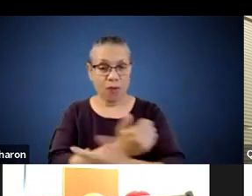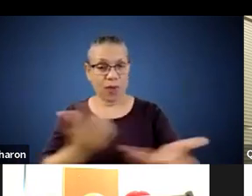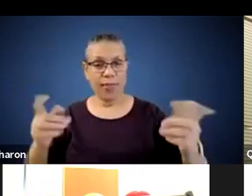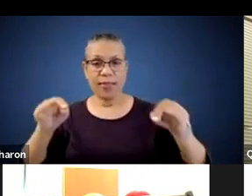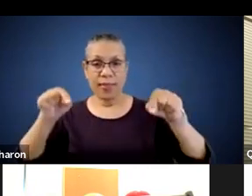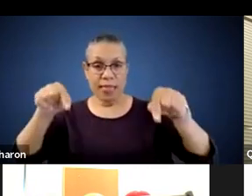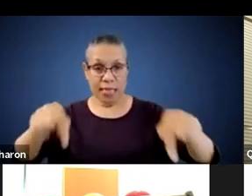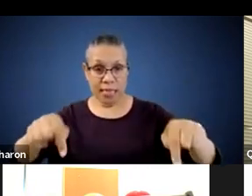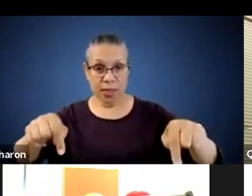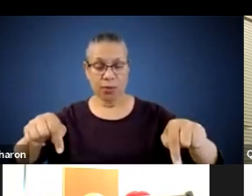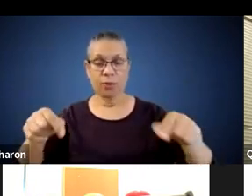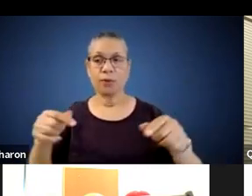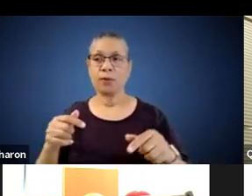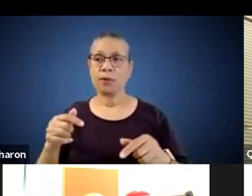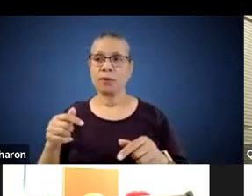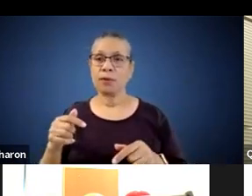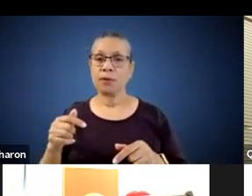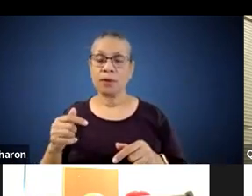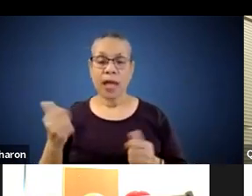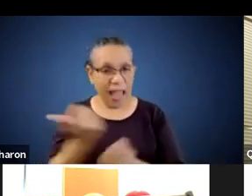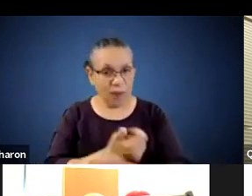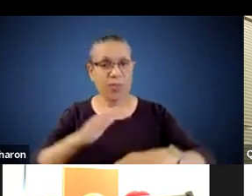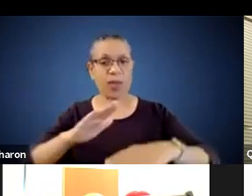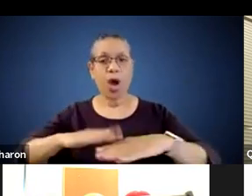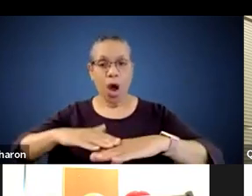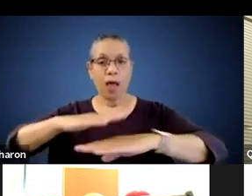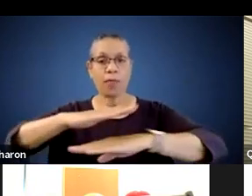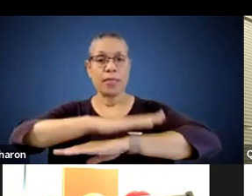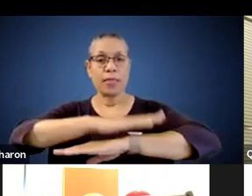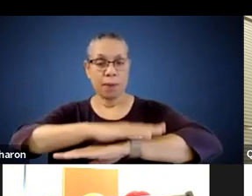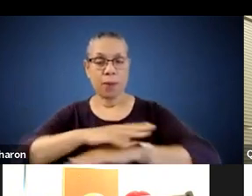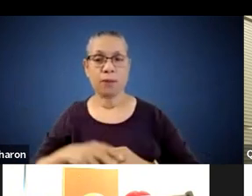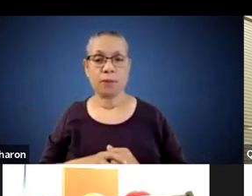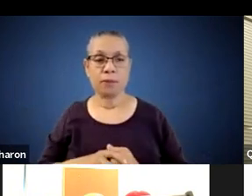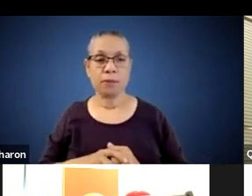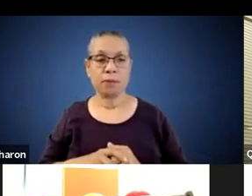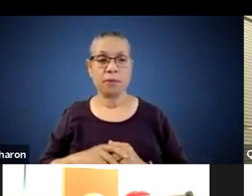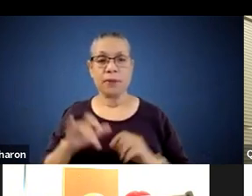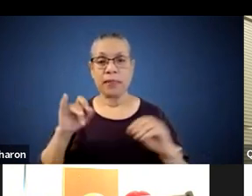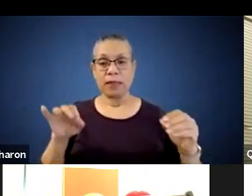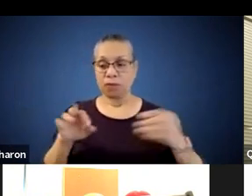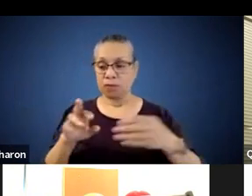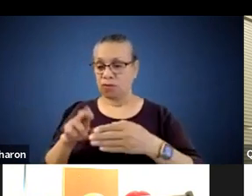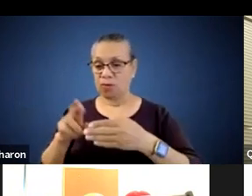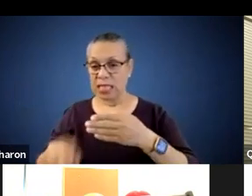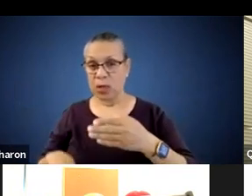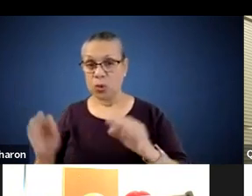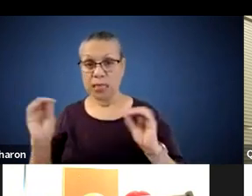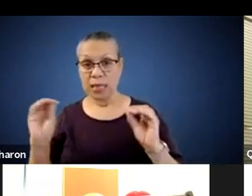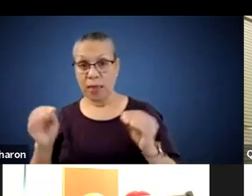table given the fact that if if there is if there is no thing coming out of this tonight